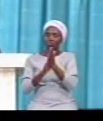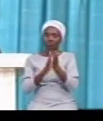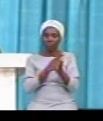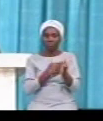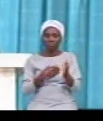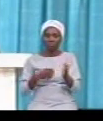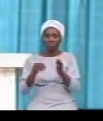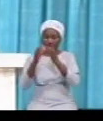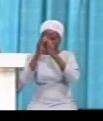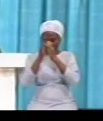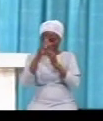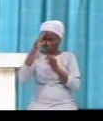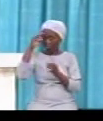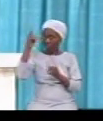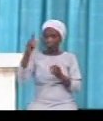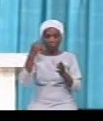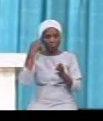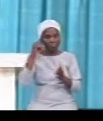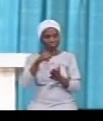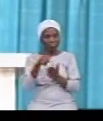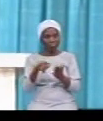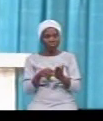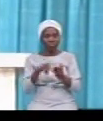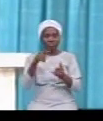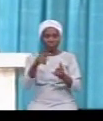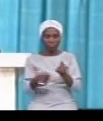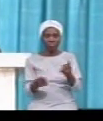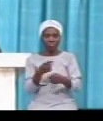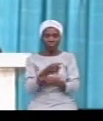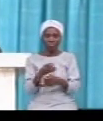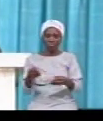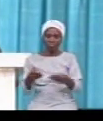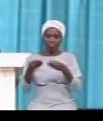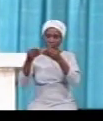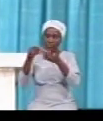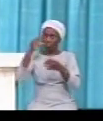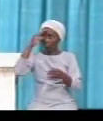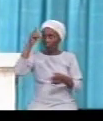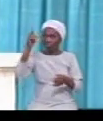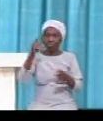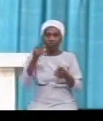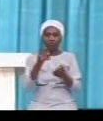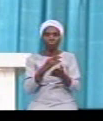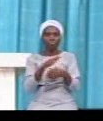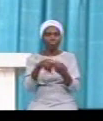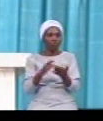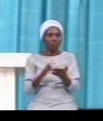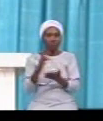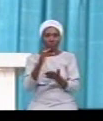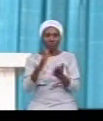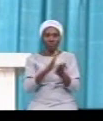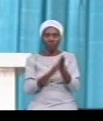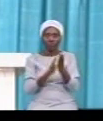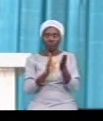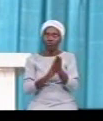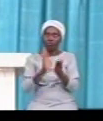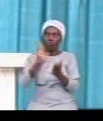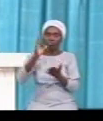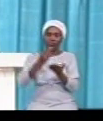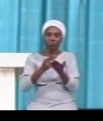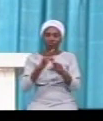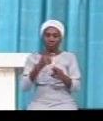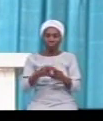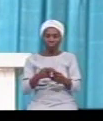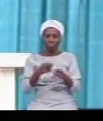day and he will do great things for us. Give him all the glory, praise his holy name. In Jesus' name we